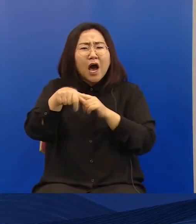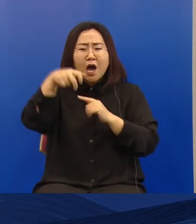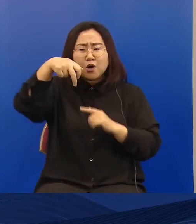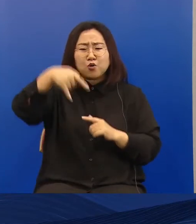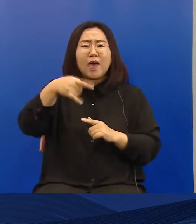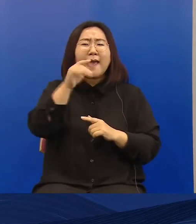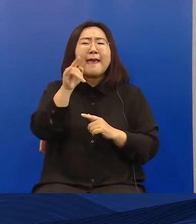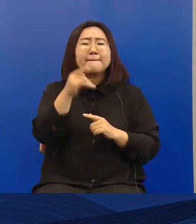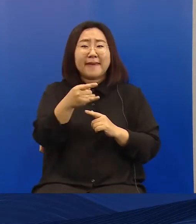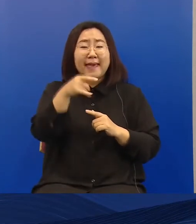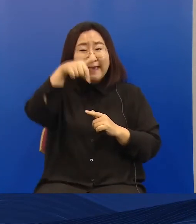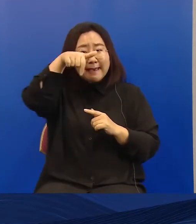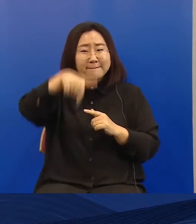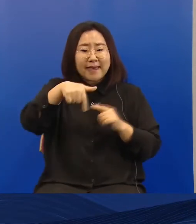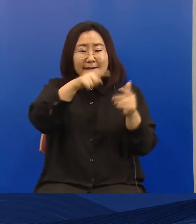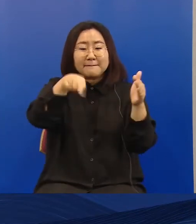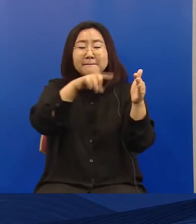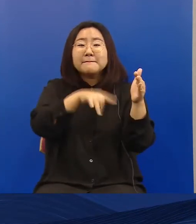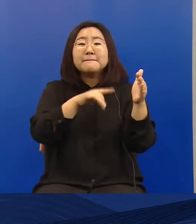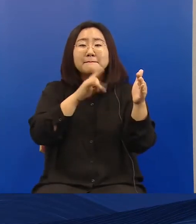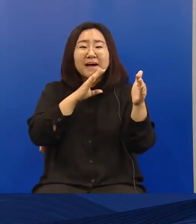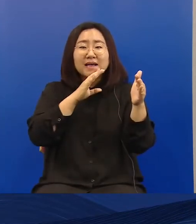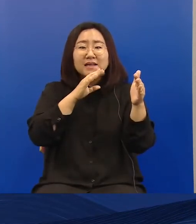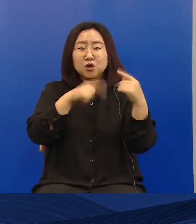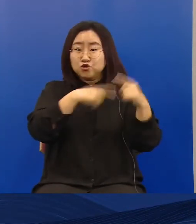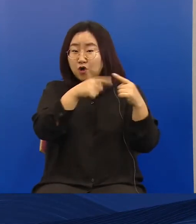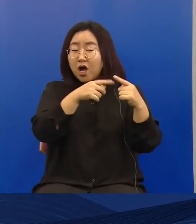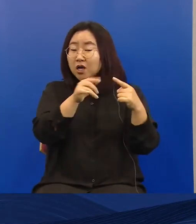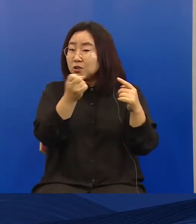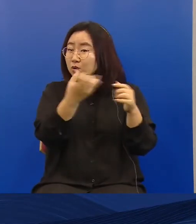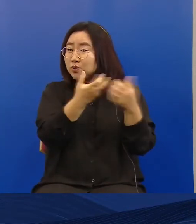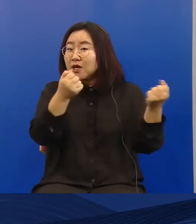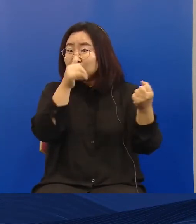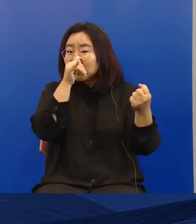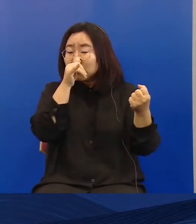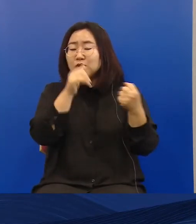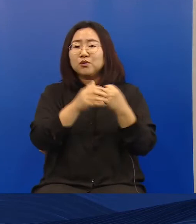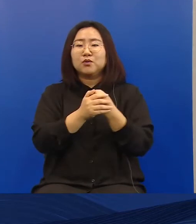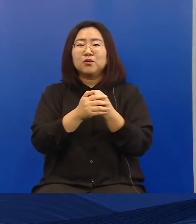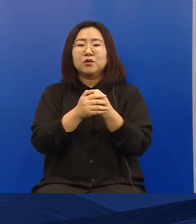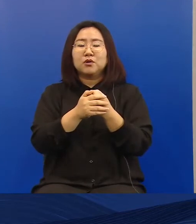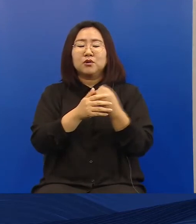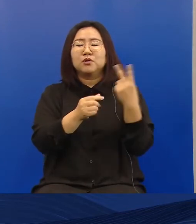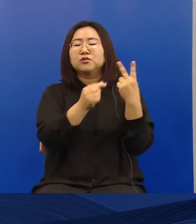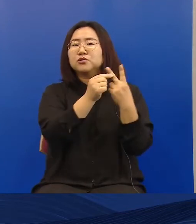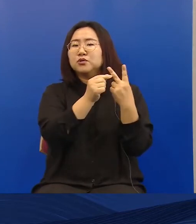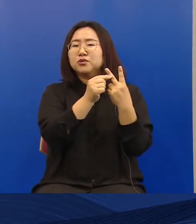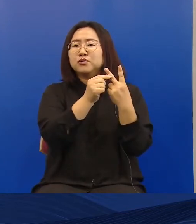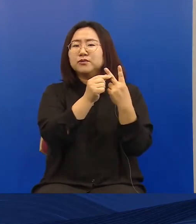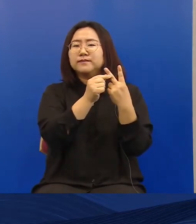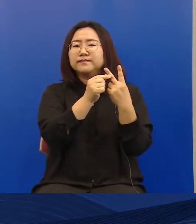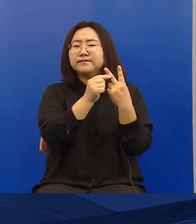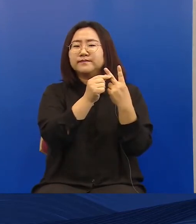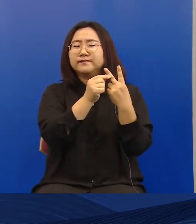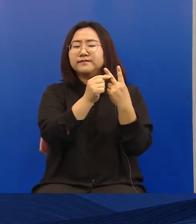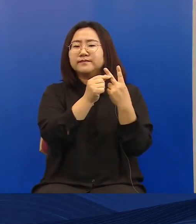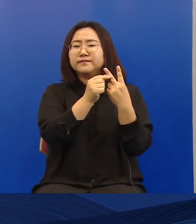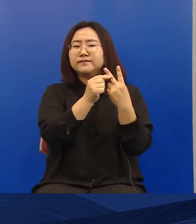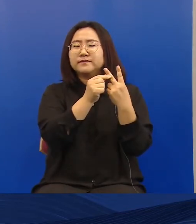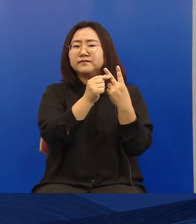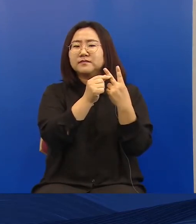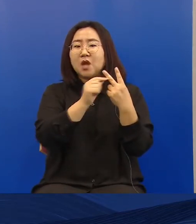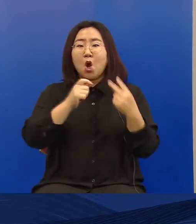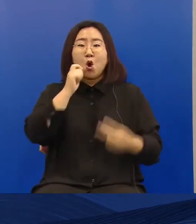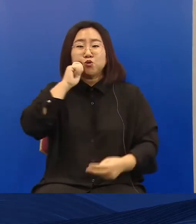languages. The second example that I would point to in terms of the importance of sign language interpreters has been around the invasion of